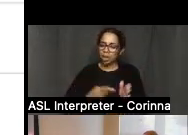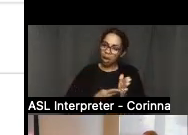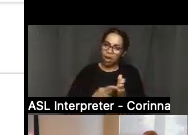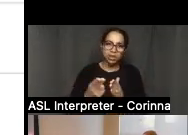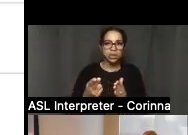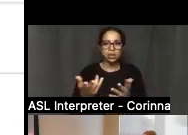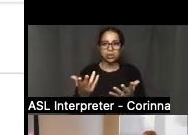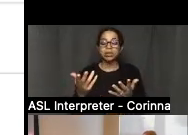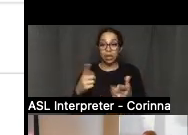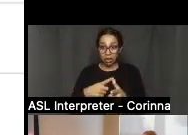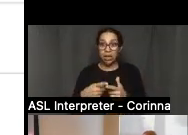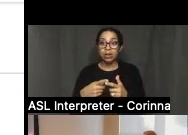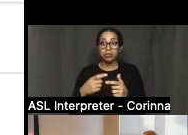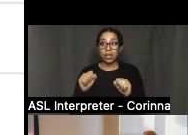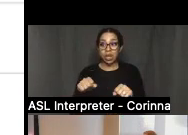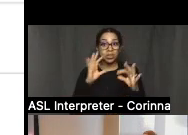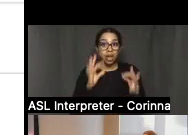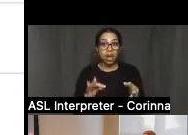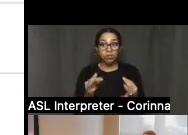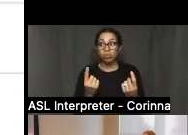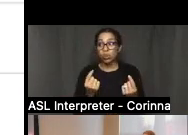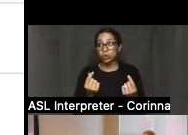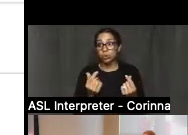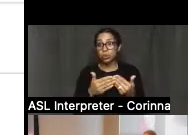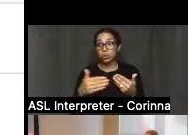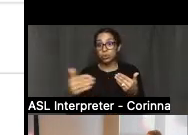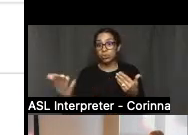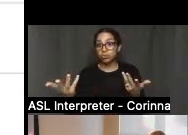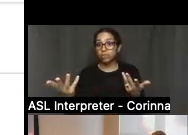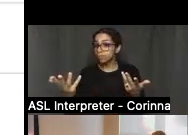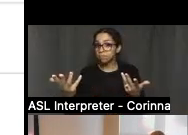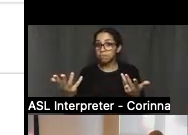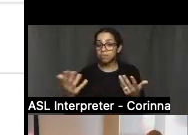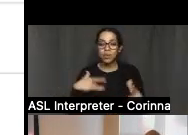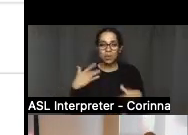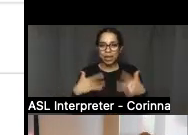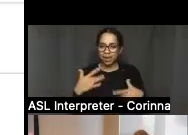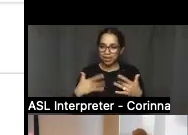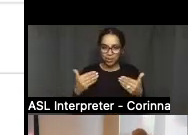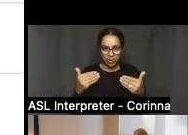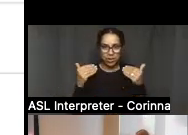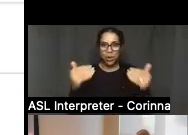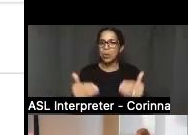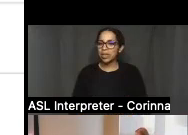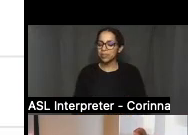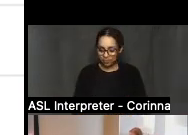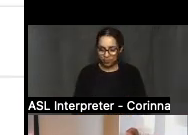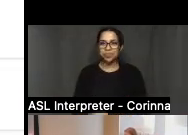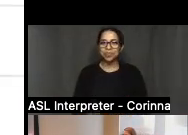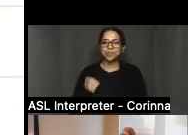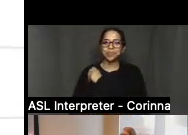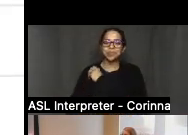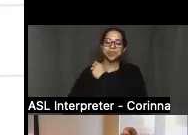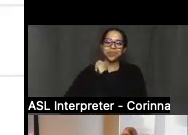to decide what we want to do as we move forward with it. So we're excited to get going. All right.